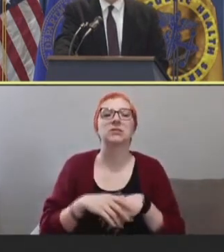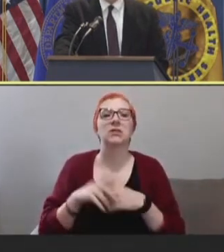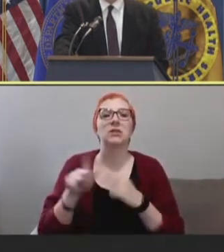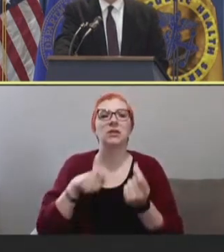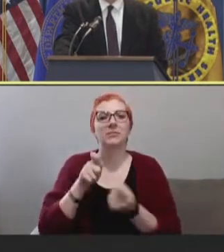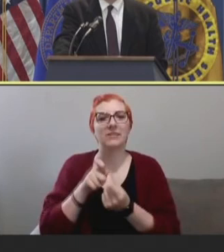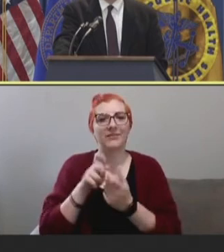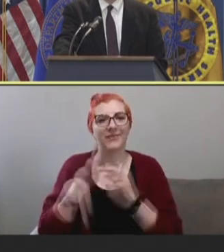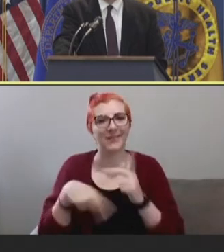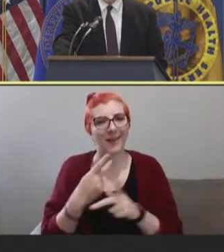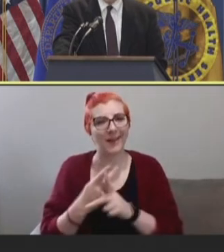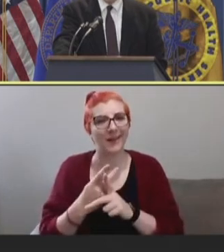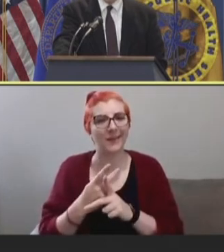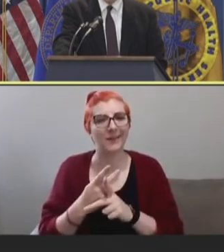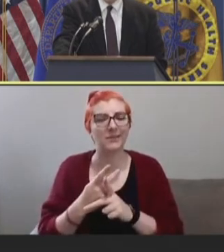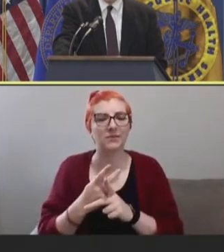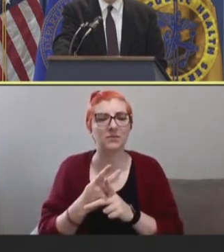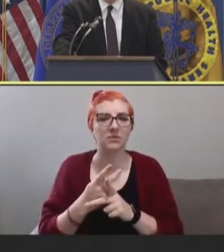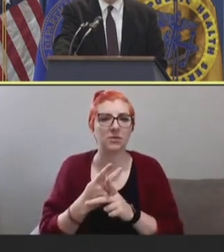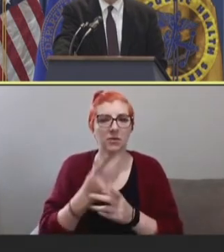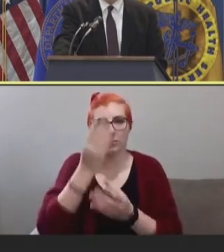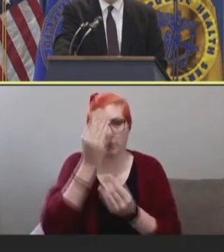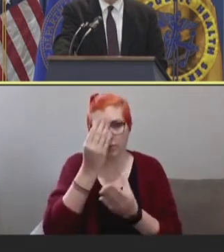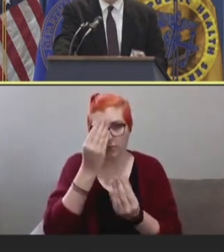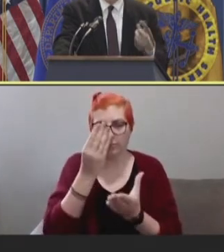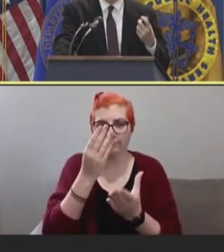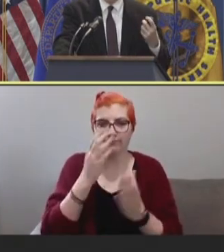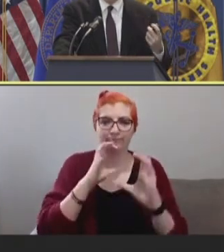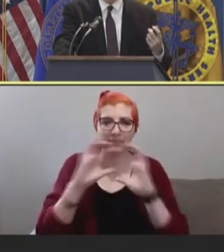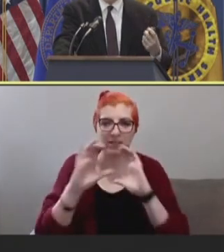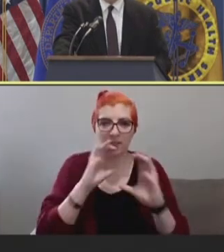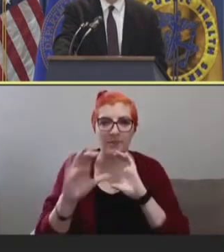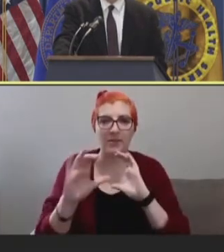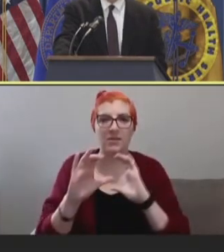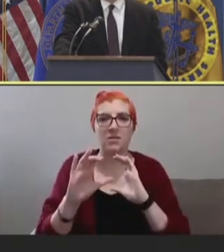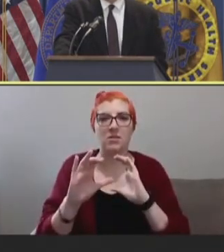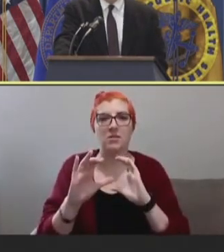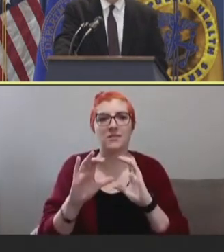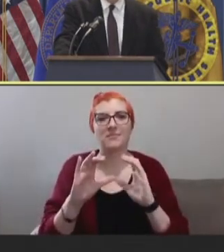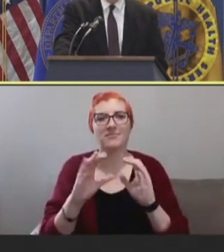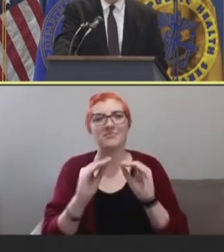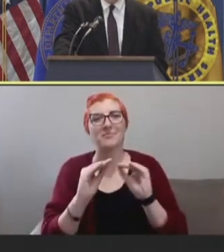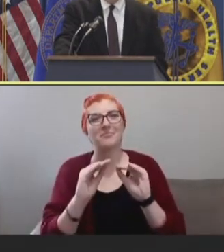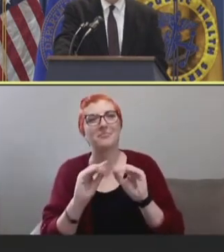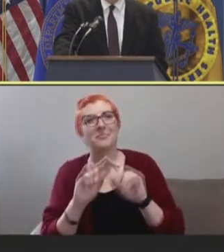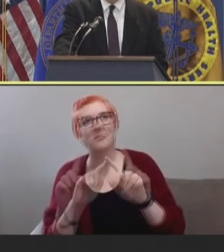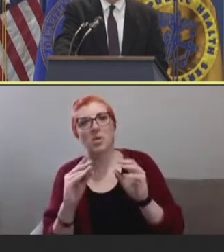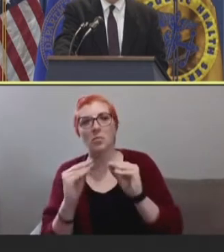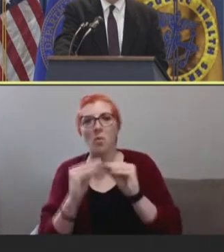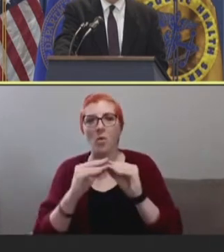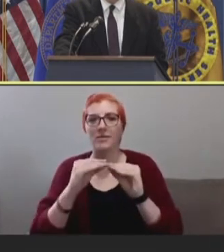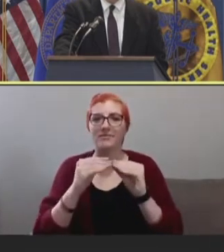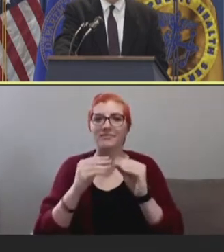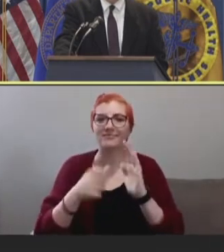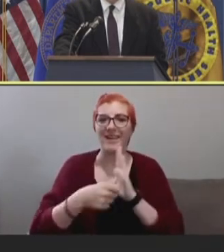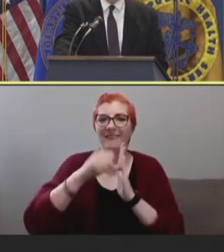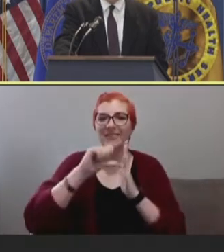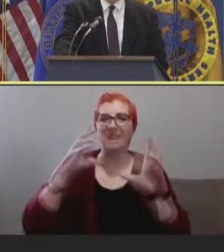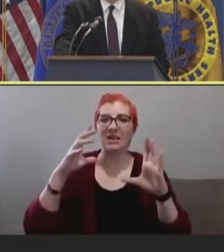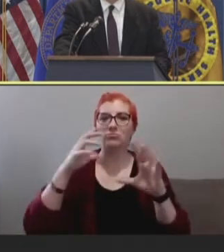Certain methods of communicating information that more emphasize gist, which is to say